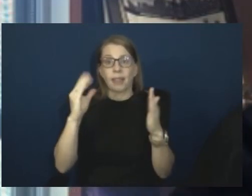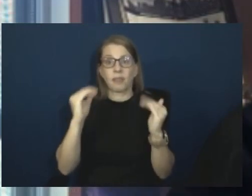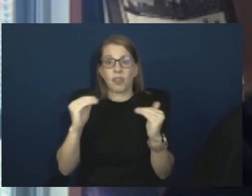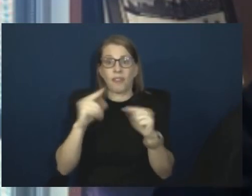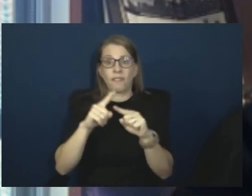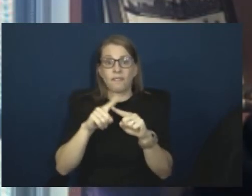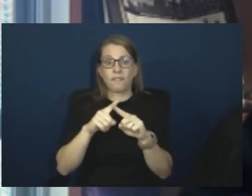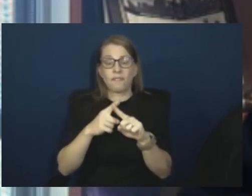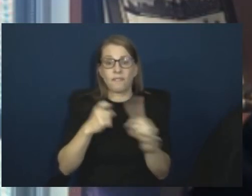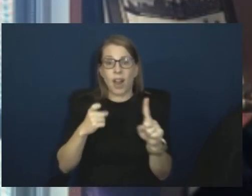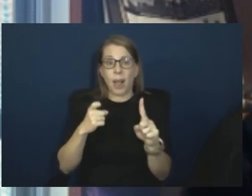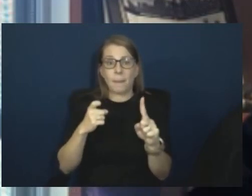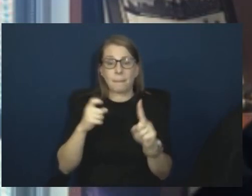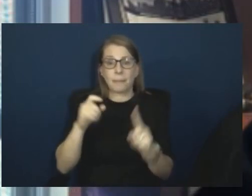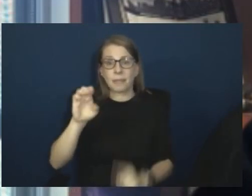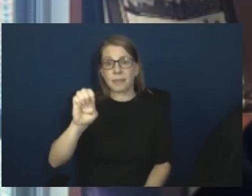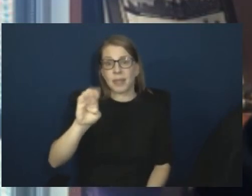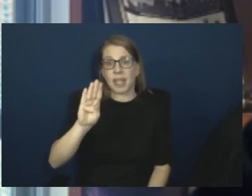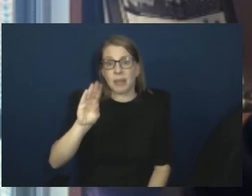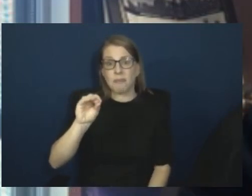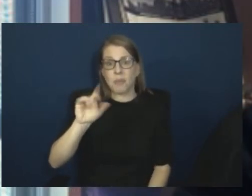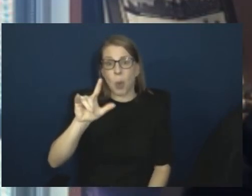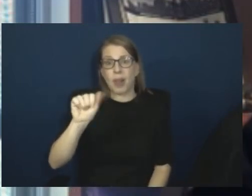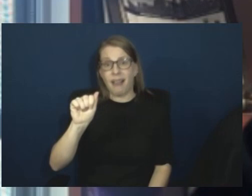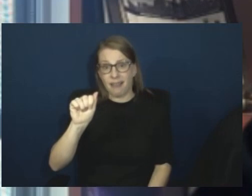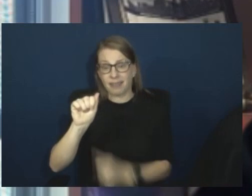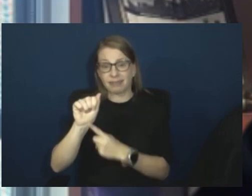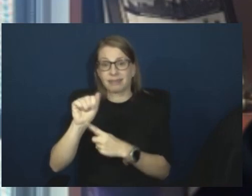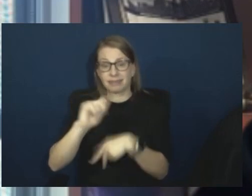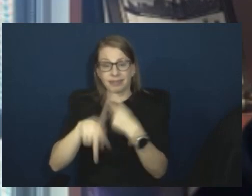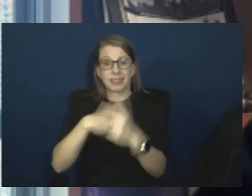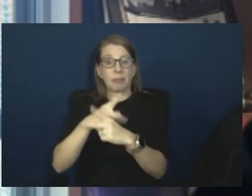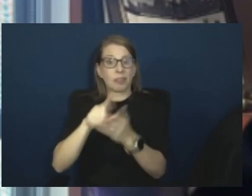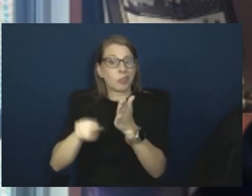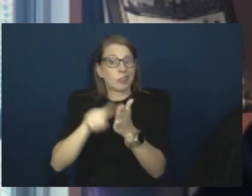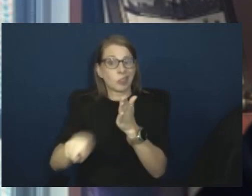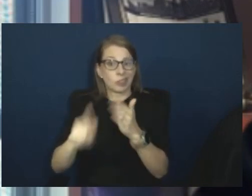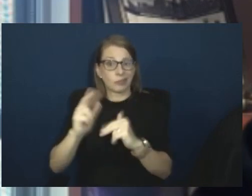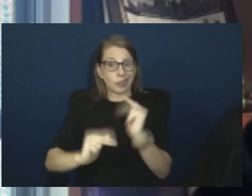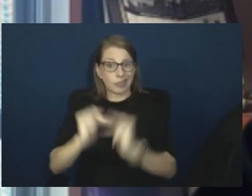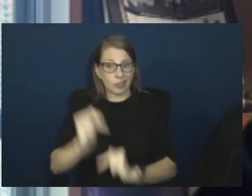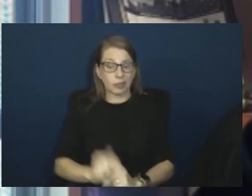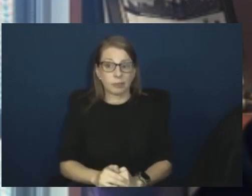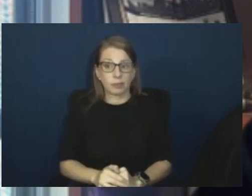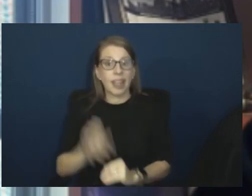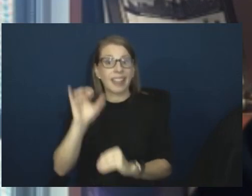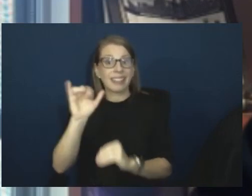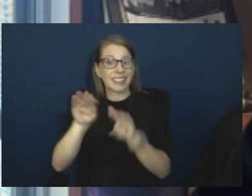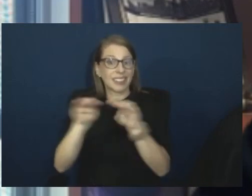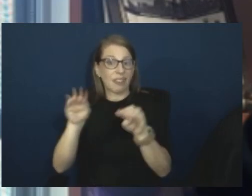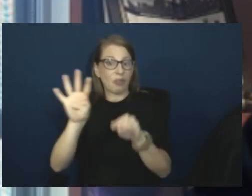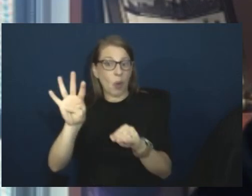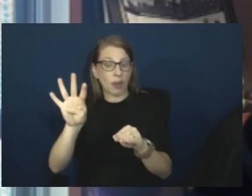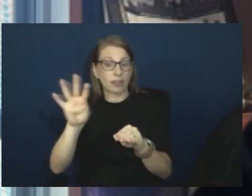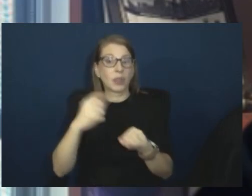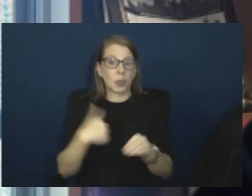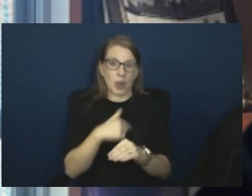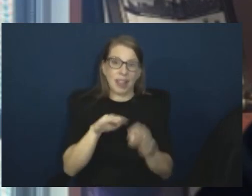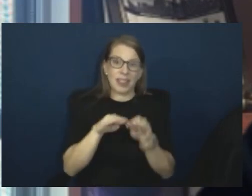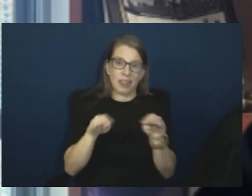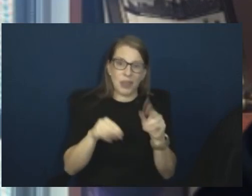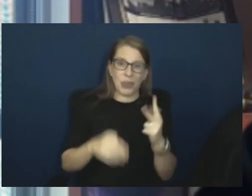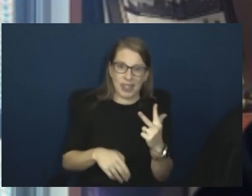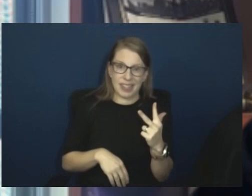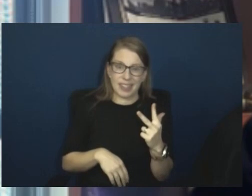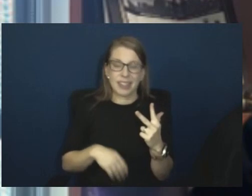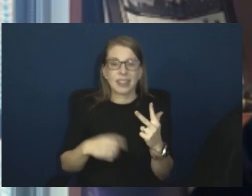from Ebola types of facilities, which are biosafety level 4. So we're very proud of the facility,